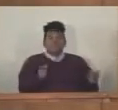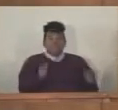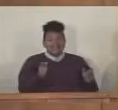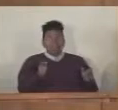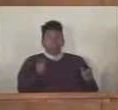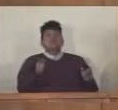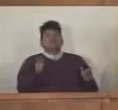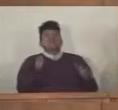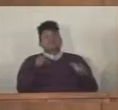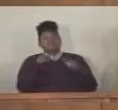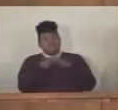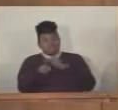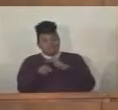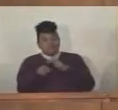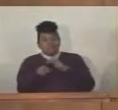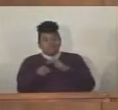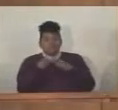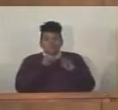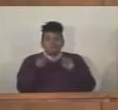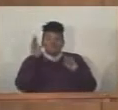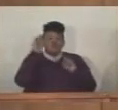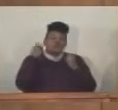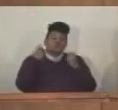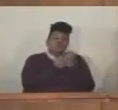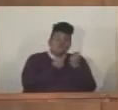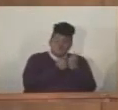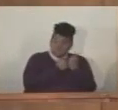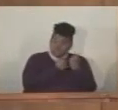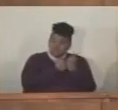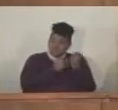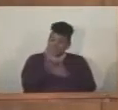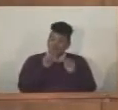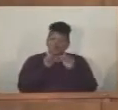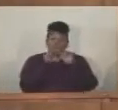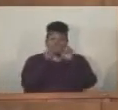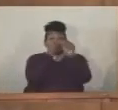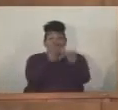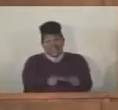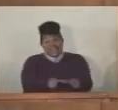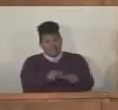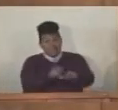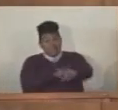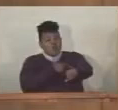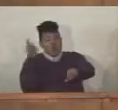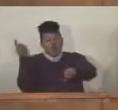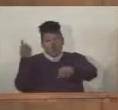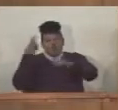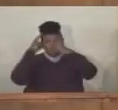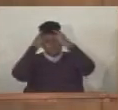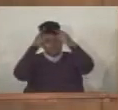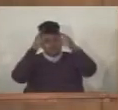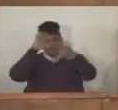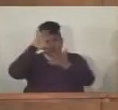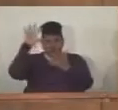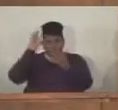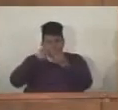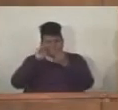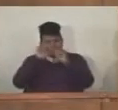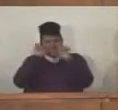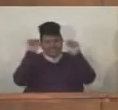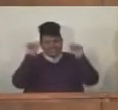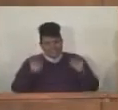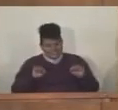citizen asks the question, I have seen other state of emergency in Jamaica. Is this just a